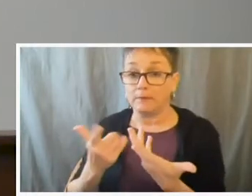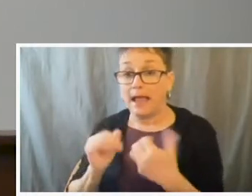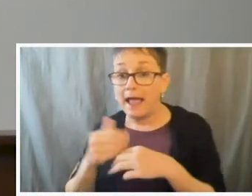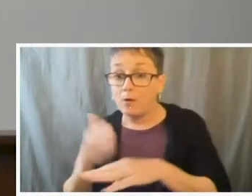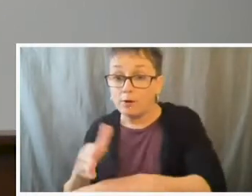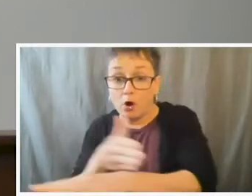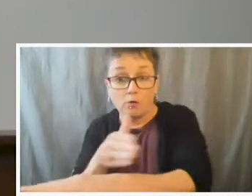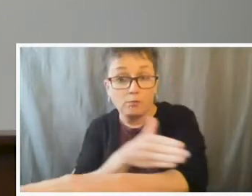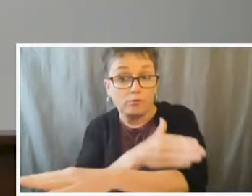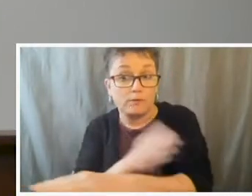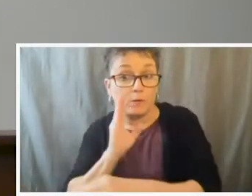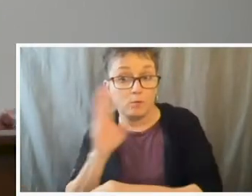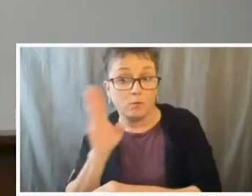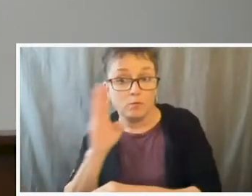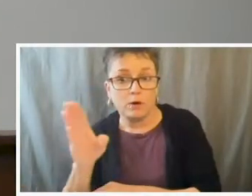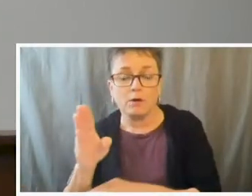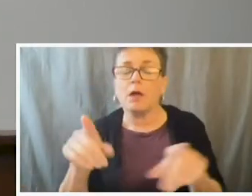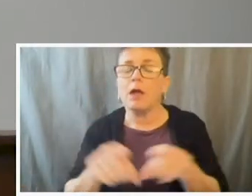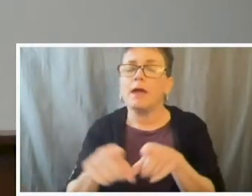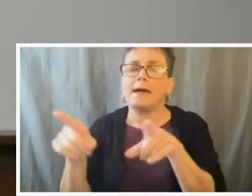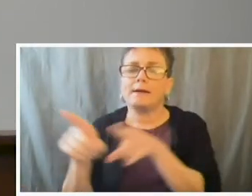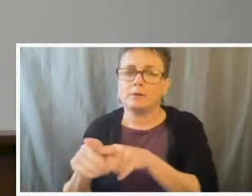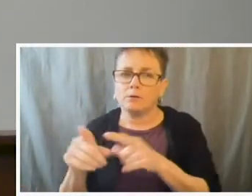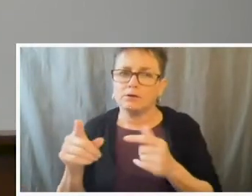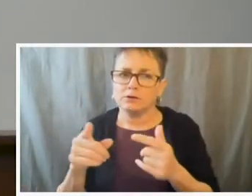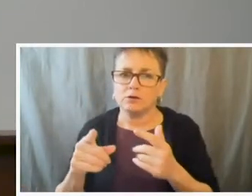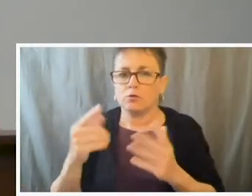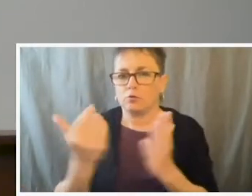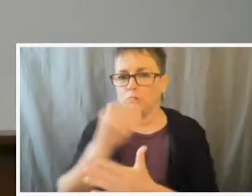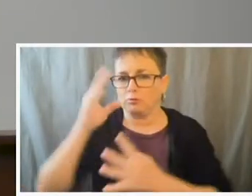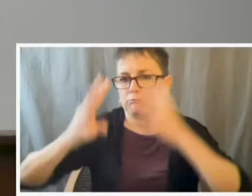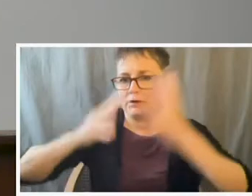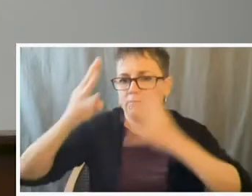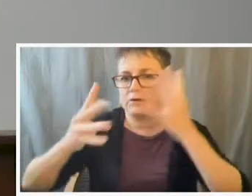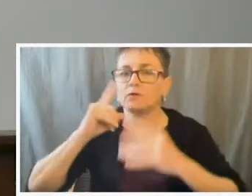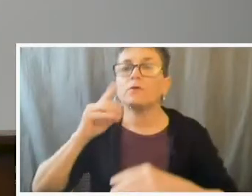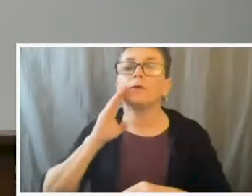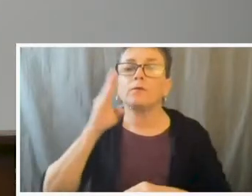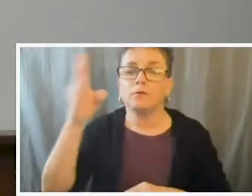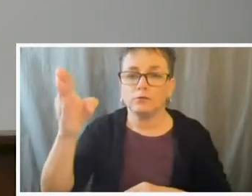what we provide, and those innovations we are exploring for the future.